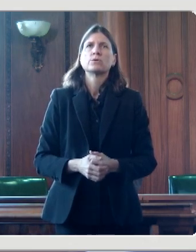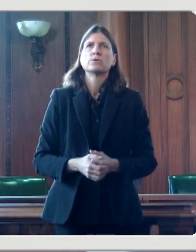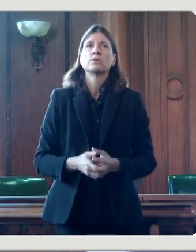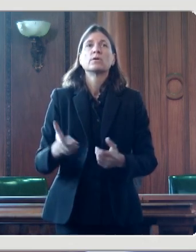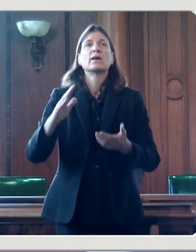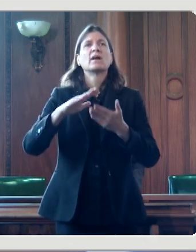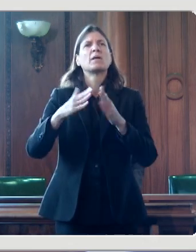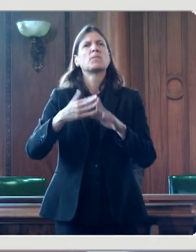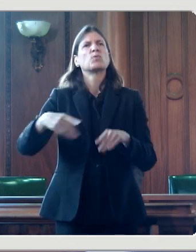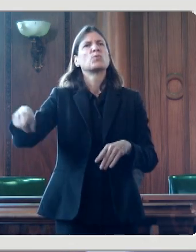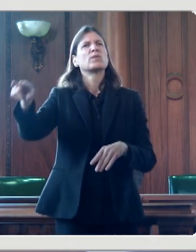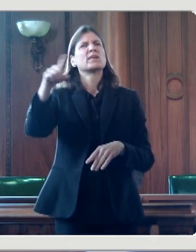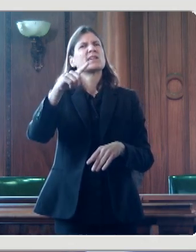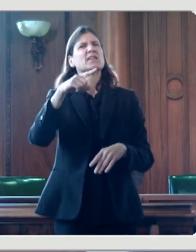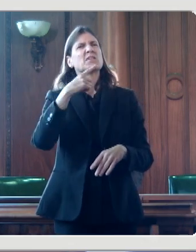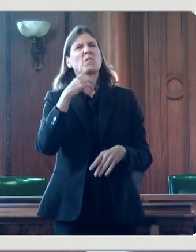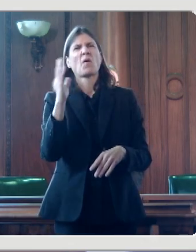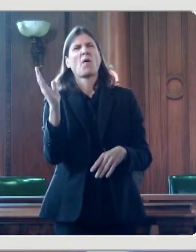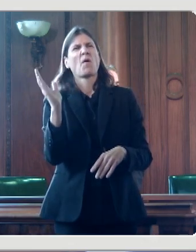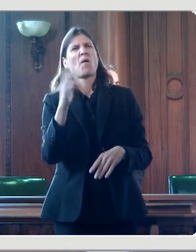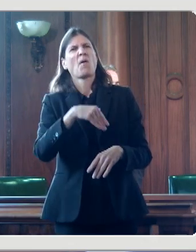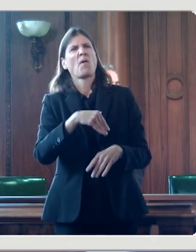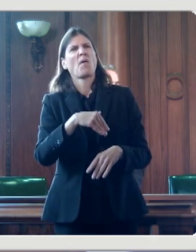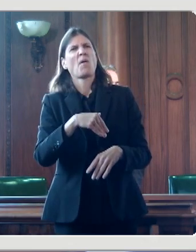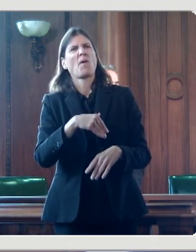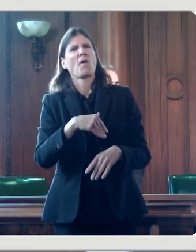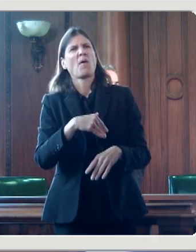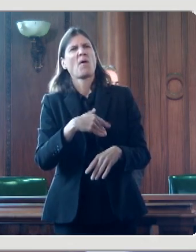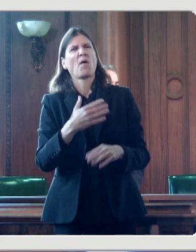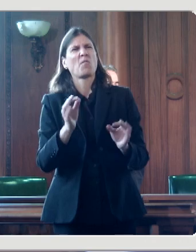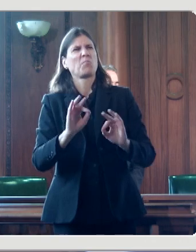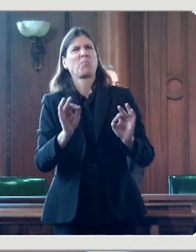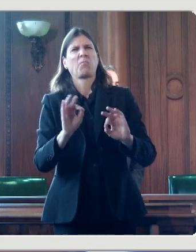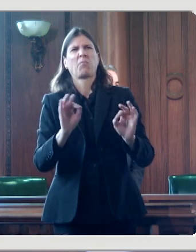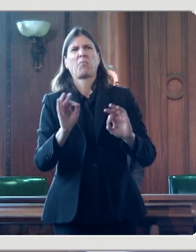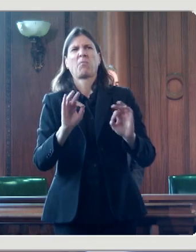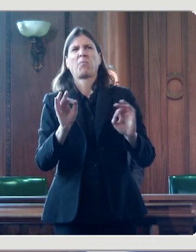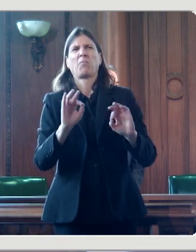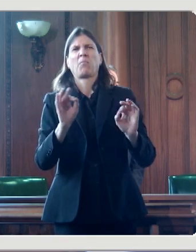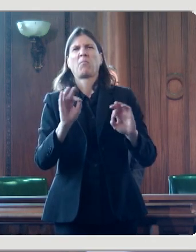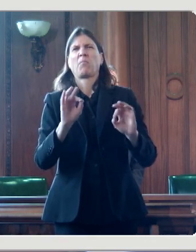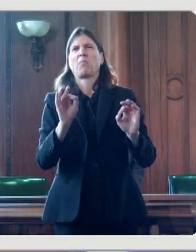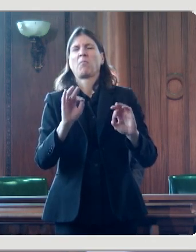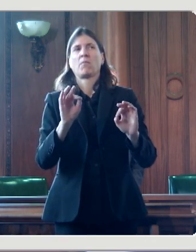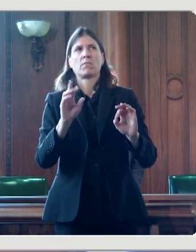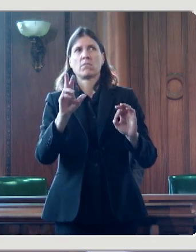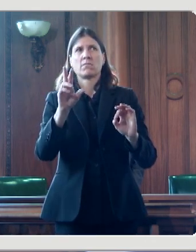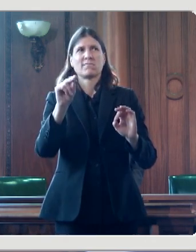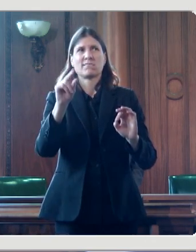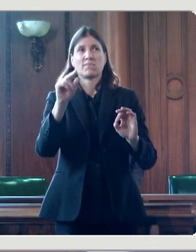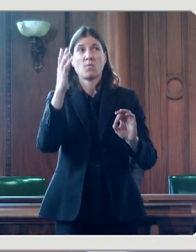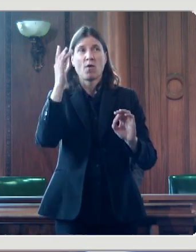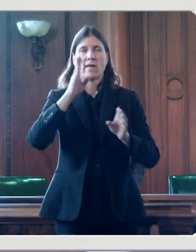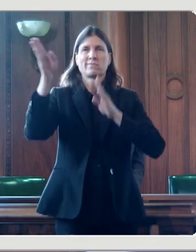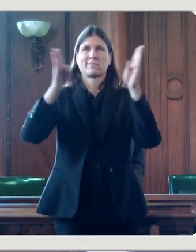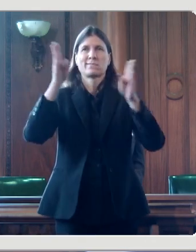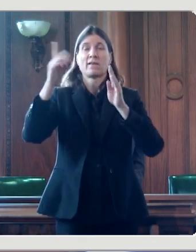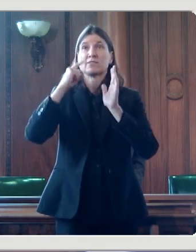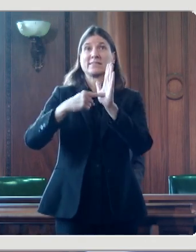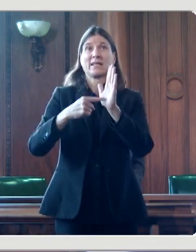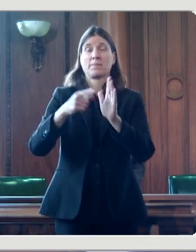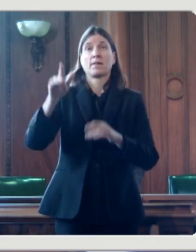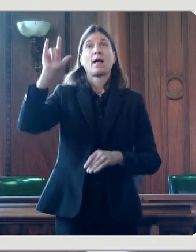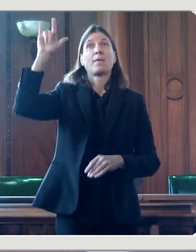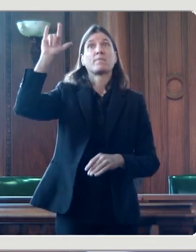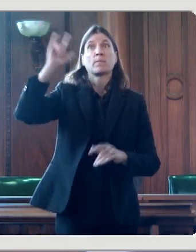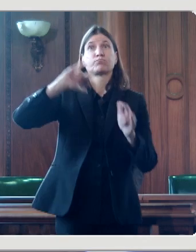week, with about 1 million travelers checking in at airports each day. We know that the gatherings around the